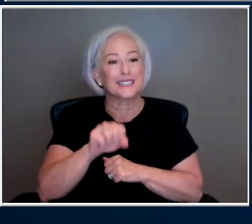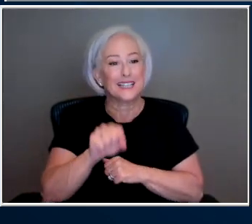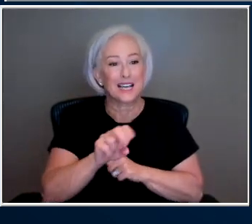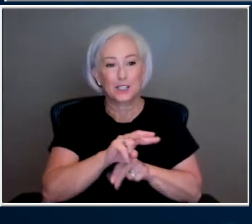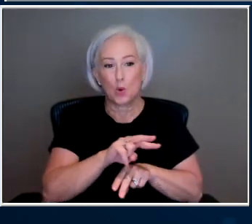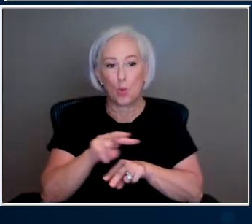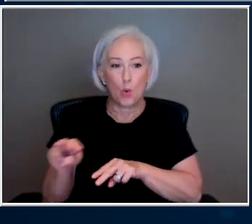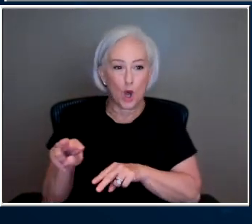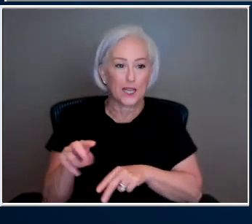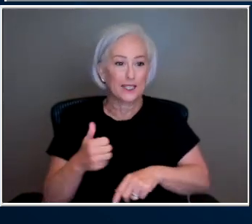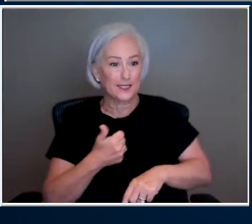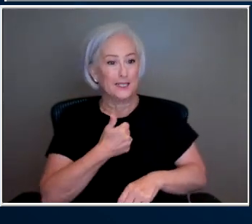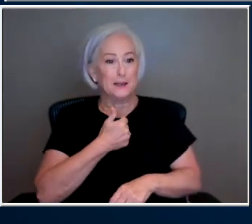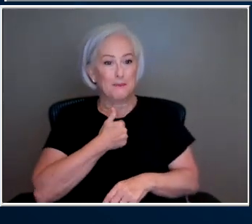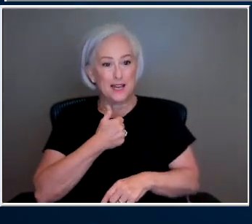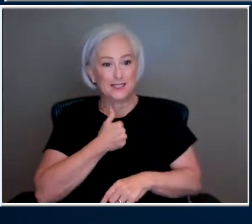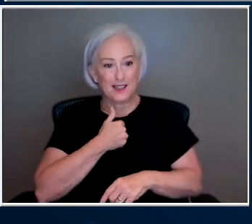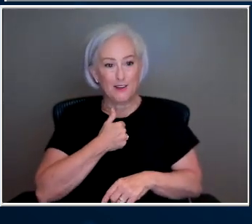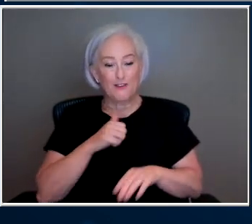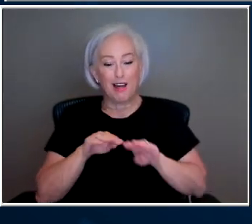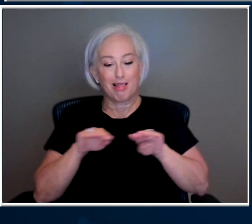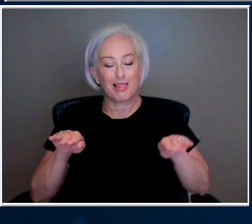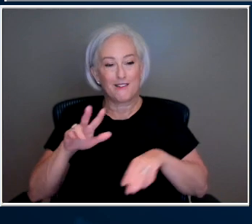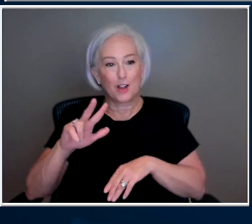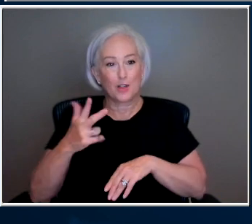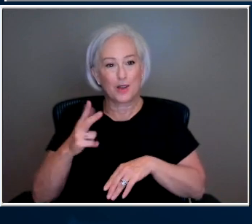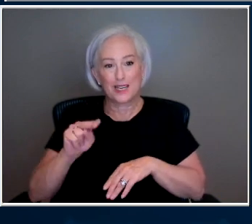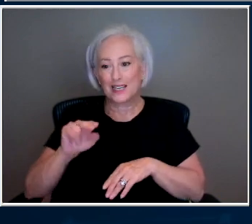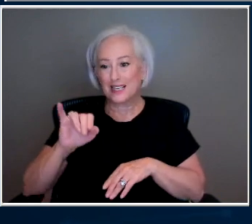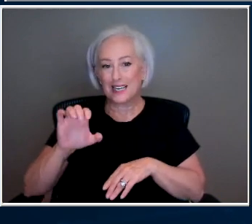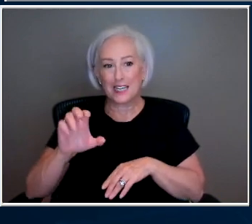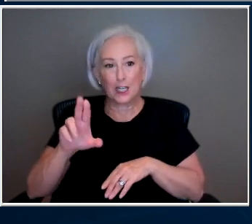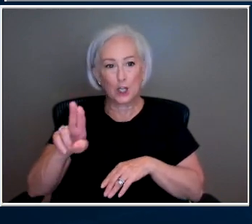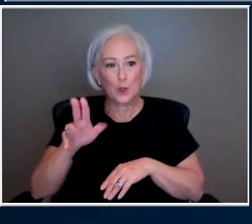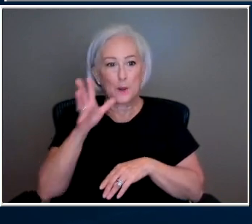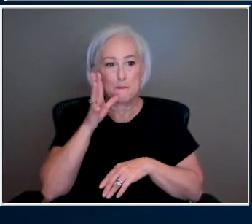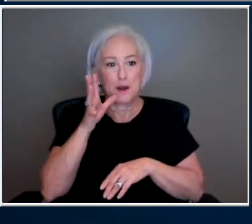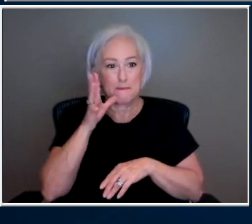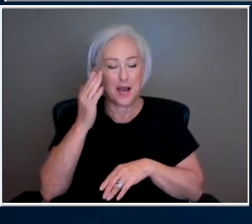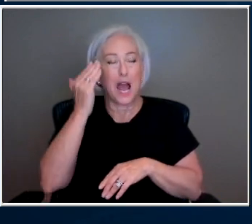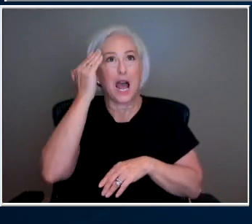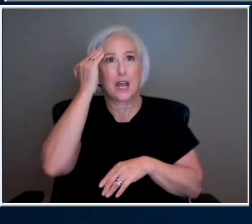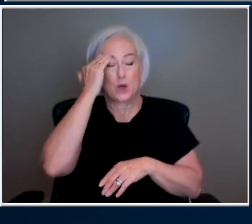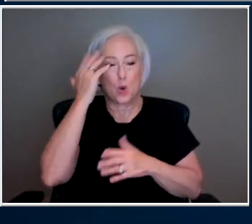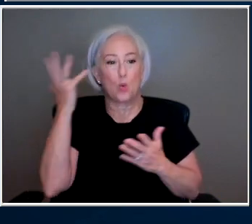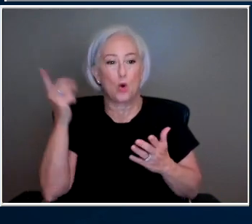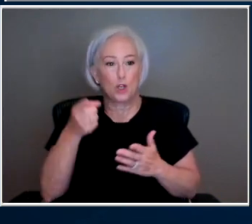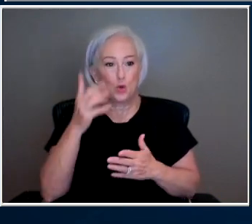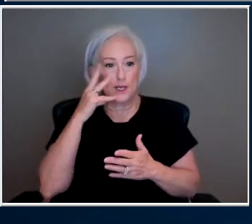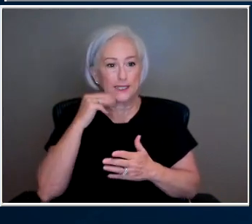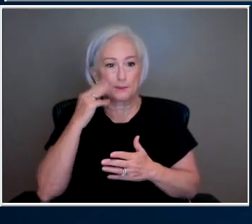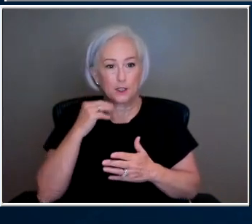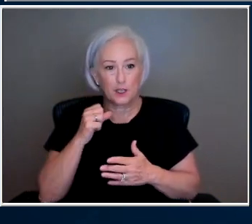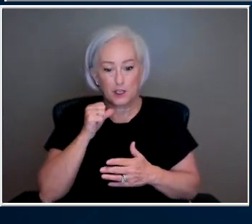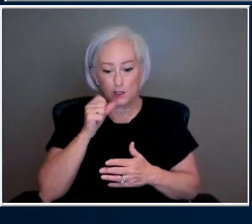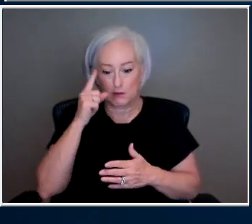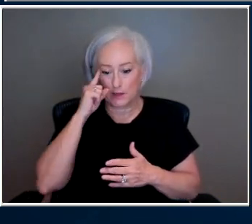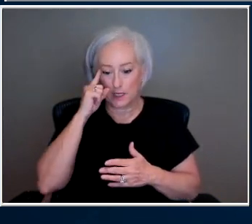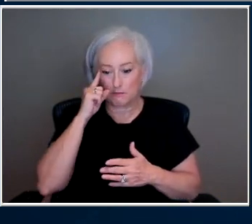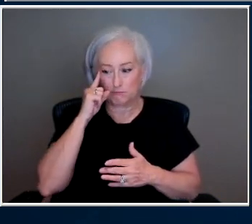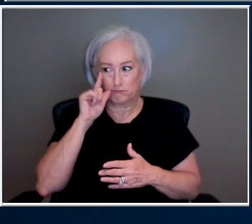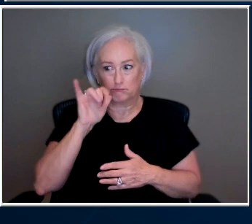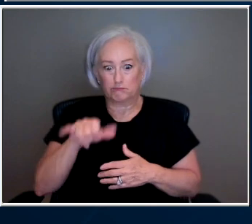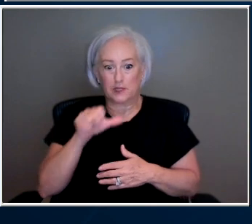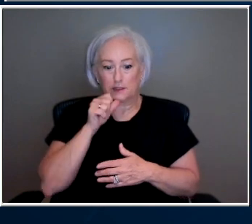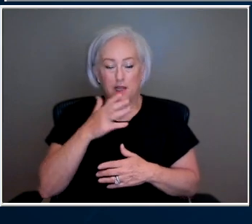3 NICU mom myself, so I get you. We'll have to talk, because I know what that's like. You think this is not exactly the experience I expected to have,